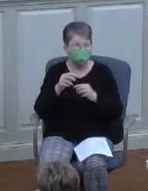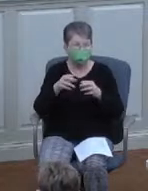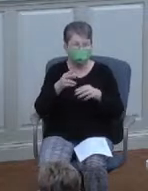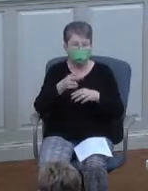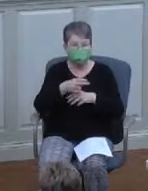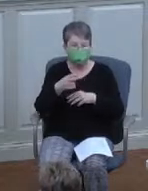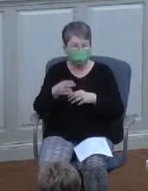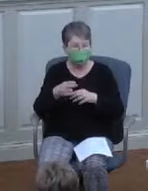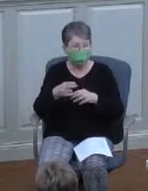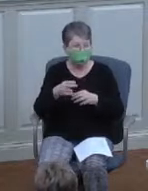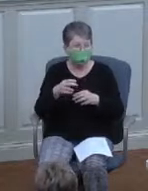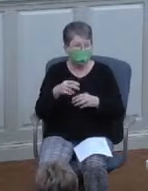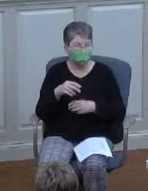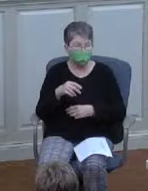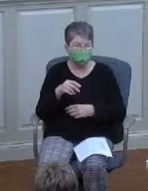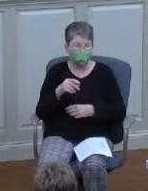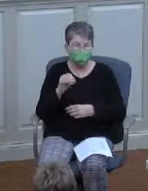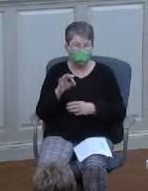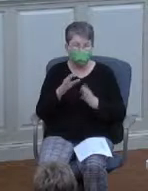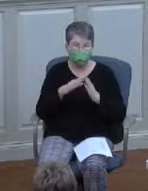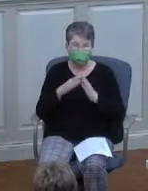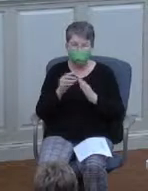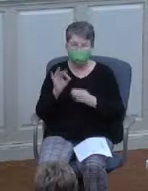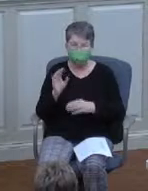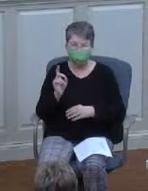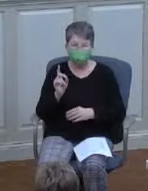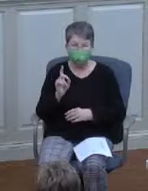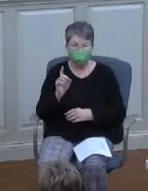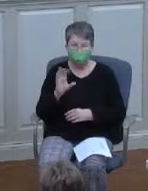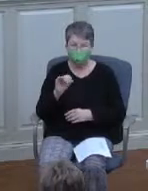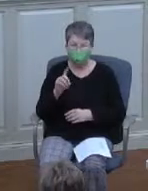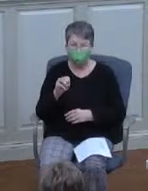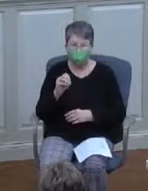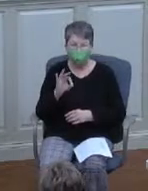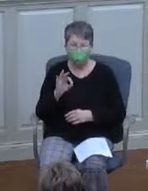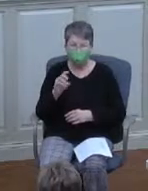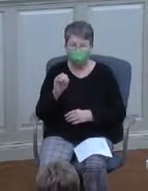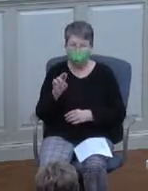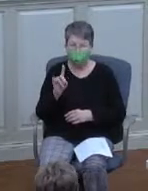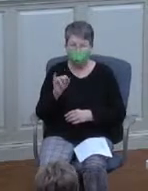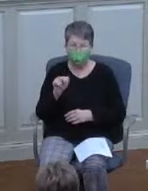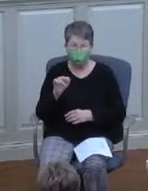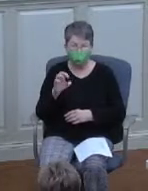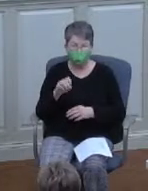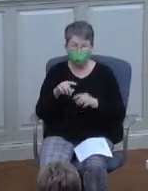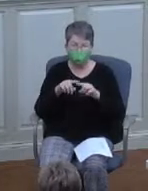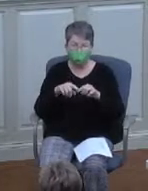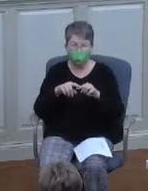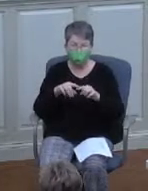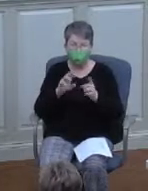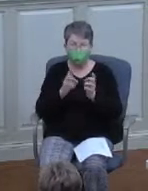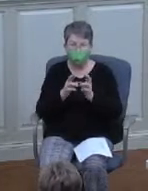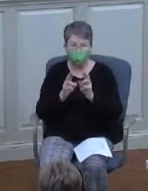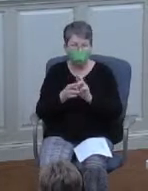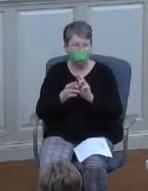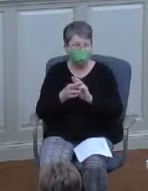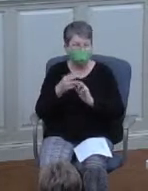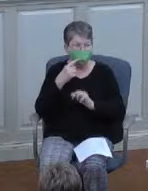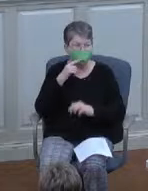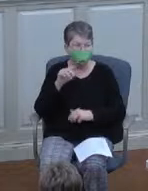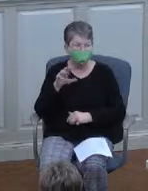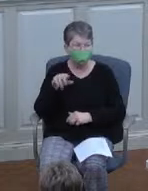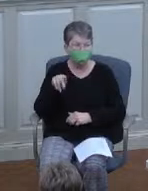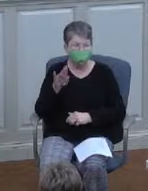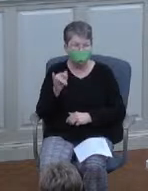Section 4-177 of the City of Danville Code of Ordinances, pending the adoption of revised guidelines for public art.